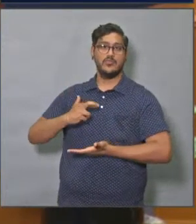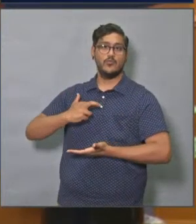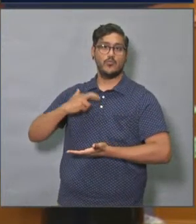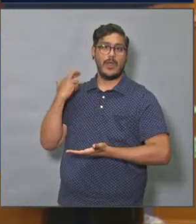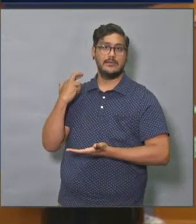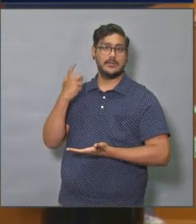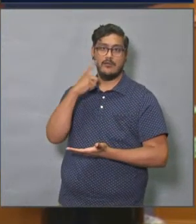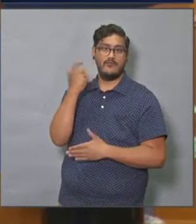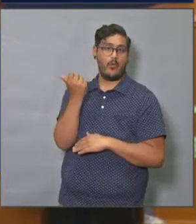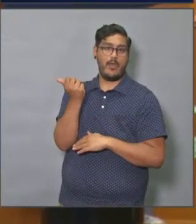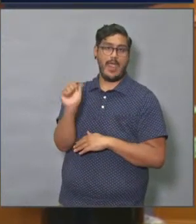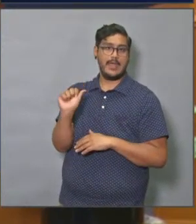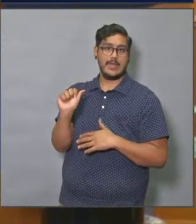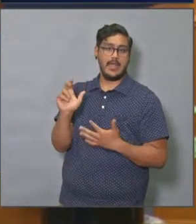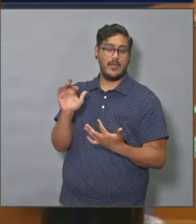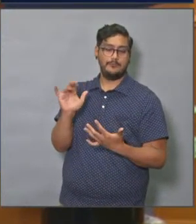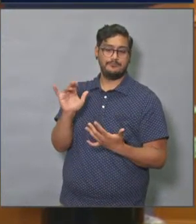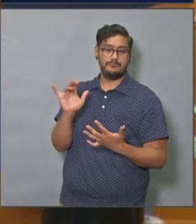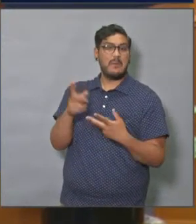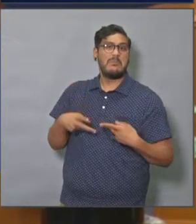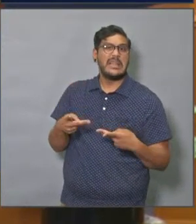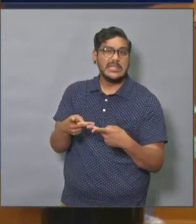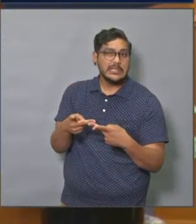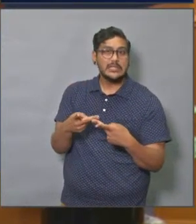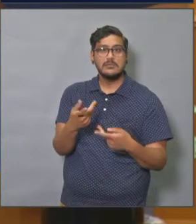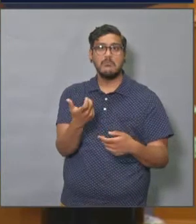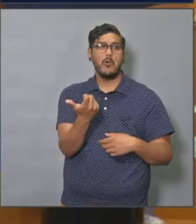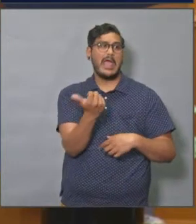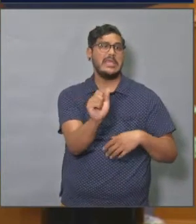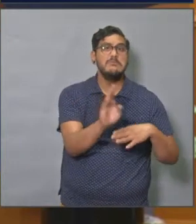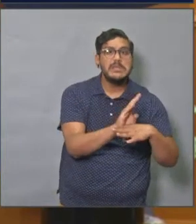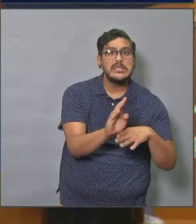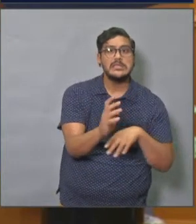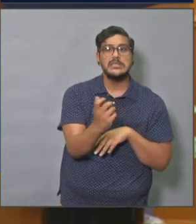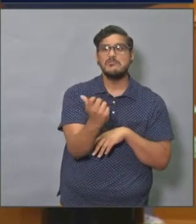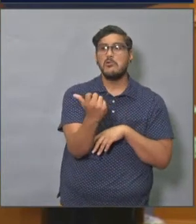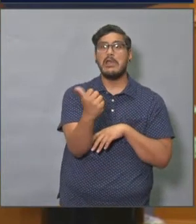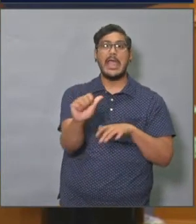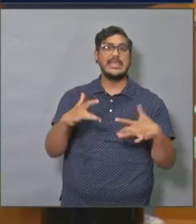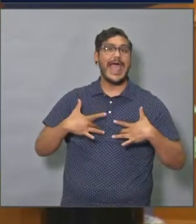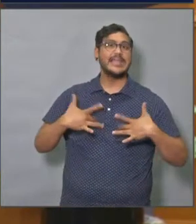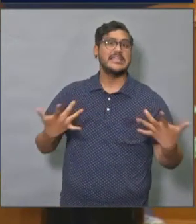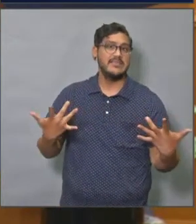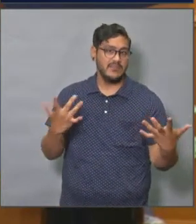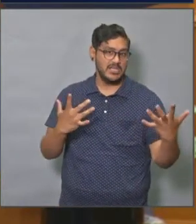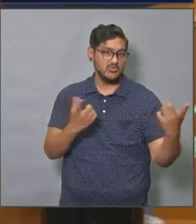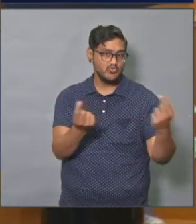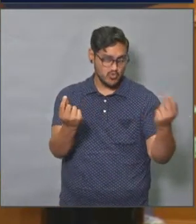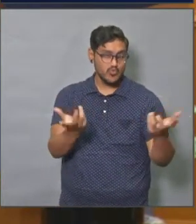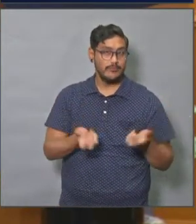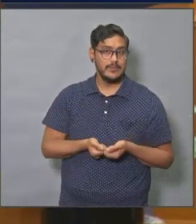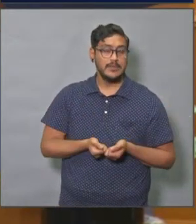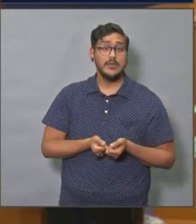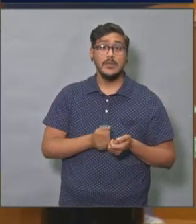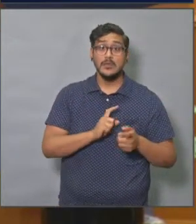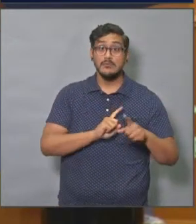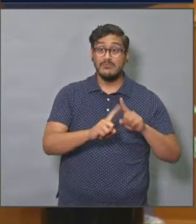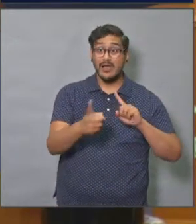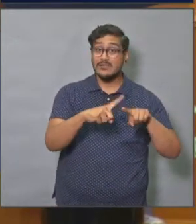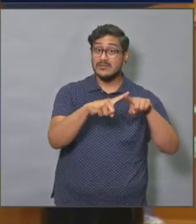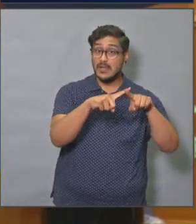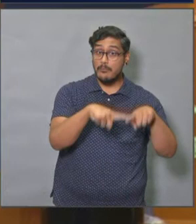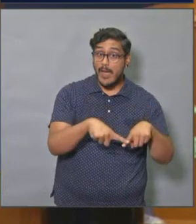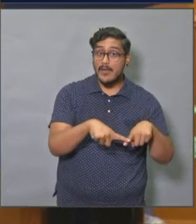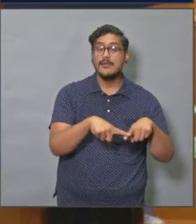any particular place of business or activity that people are engaging in. But it does depend a lot